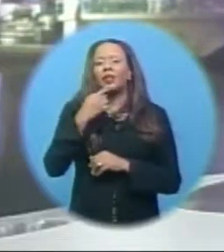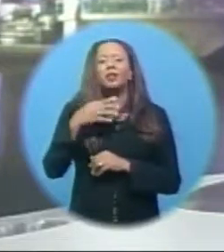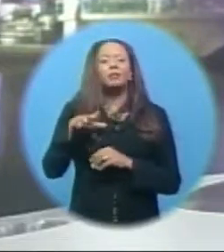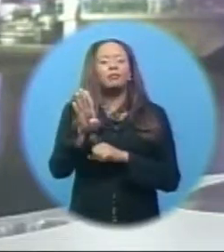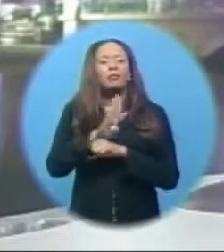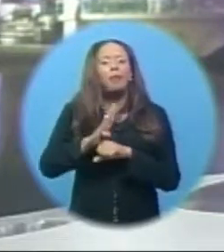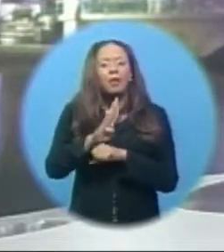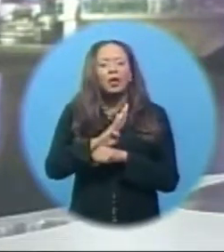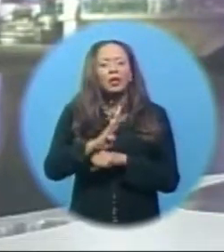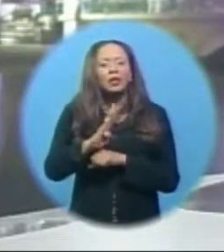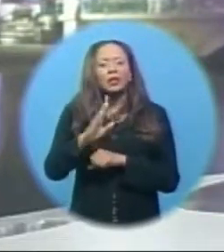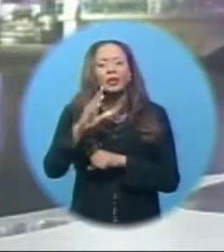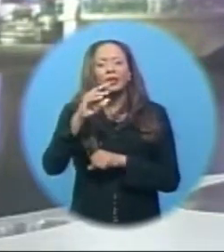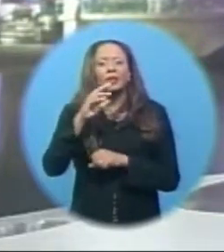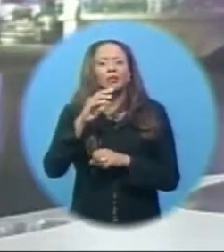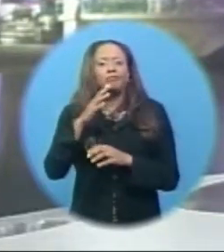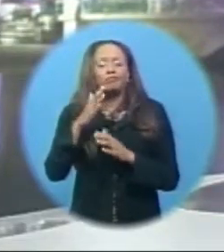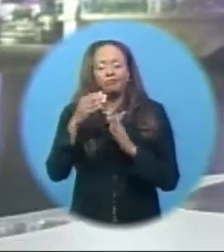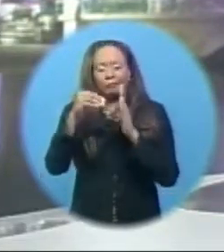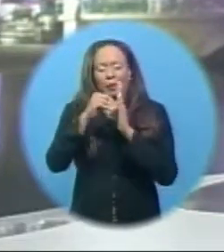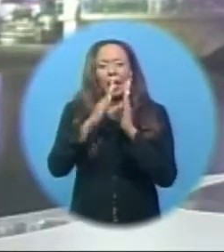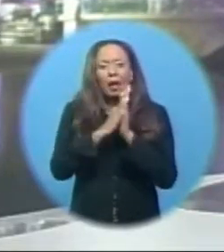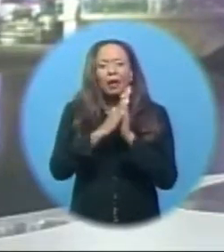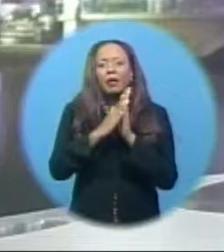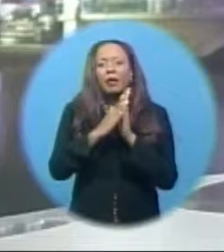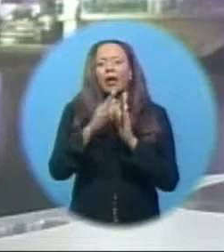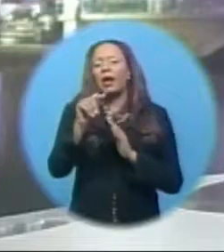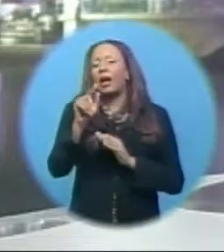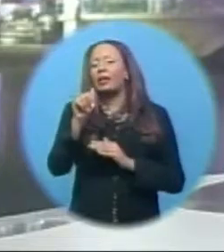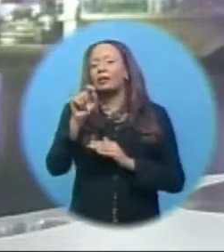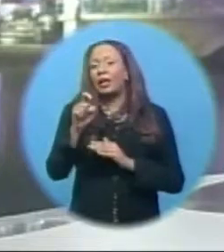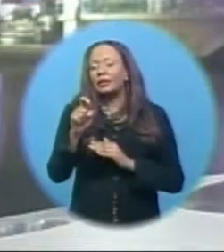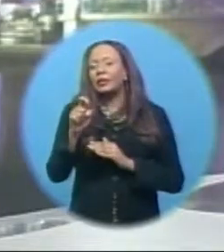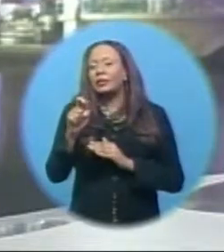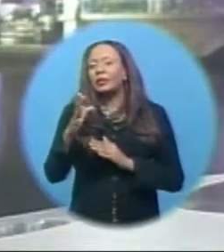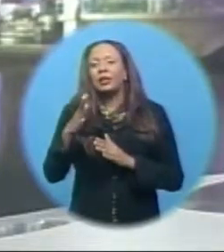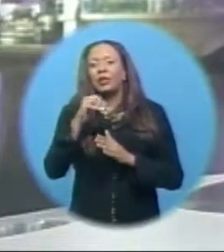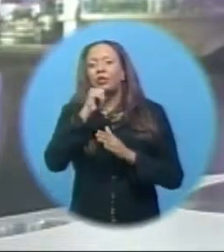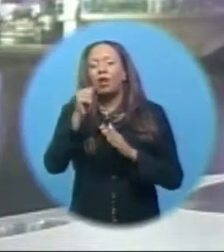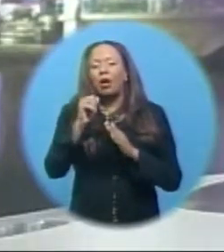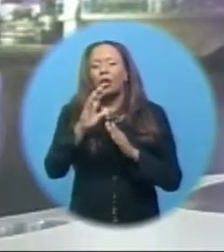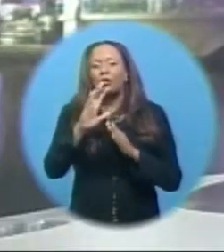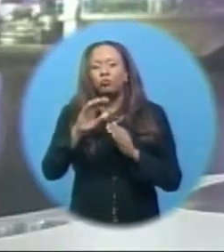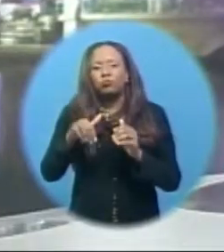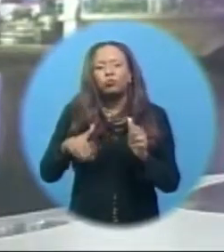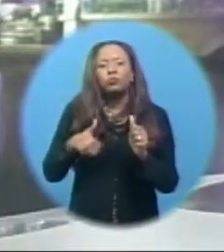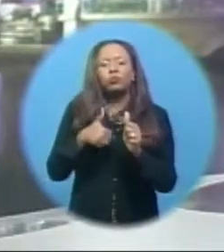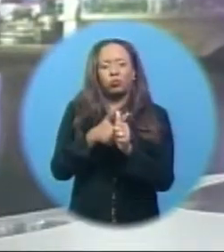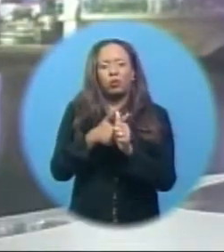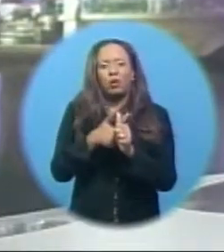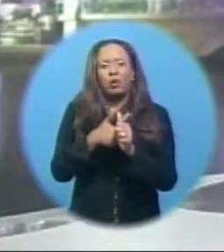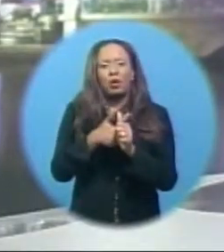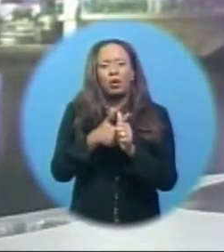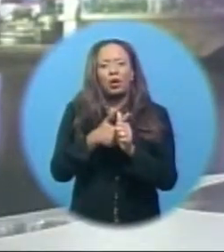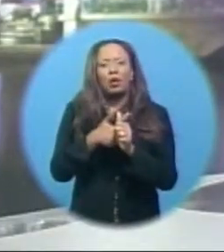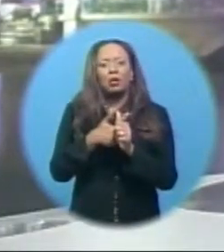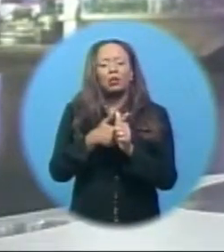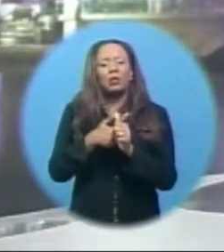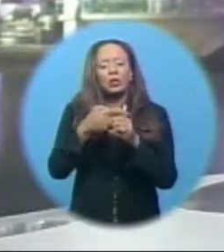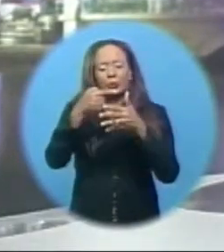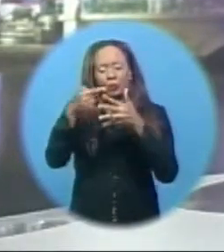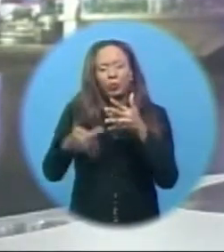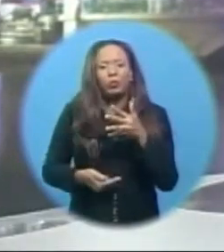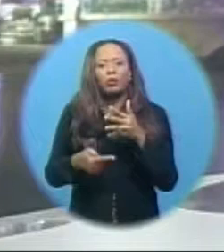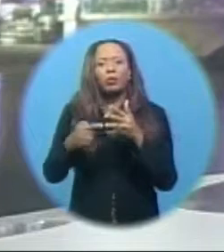tax jurisdiction. In its note on Barbados, the Council charges that Barbados has a harmful preferential tax regime and